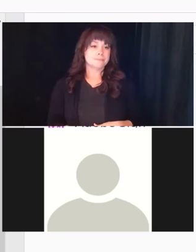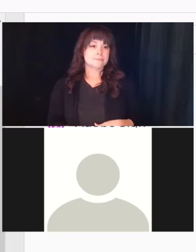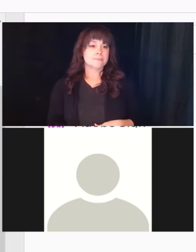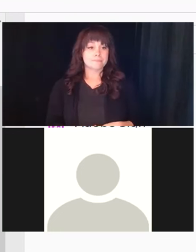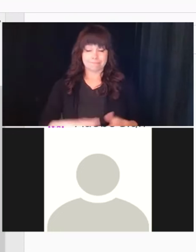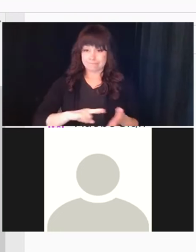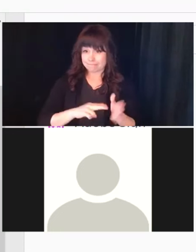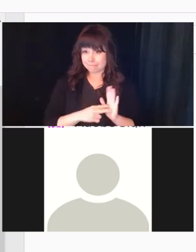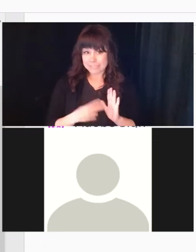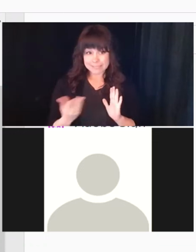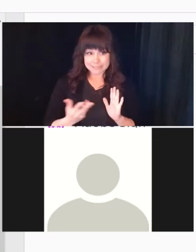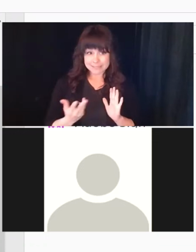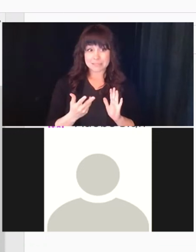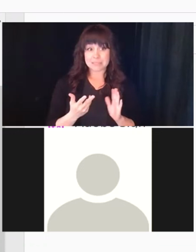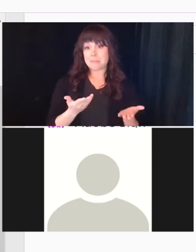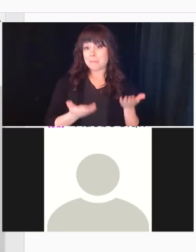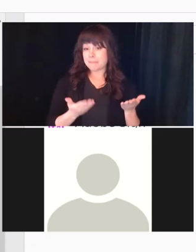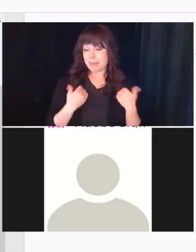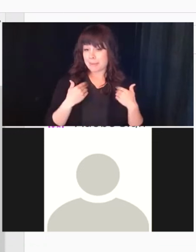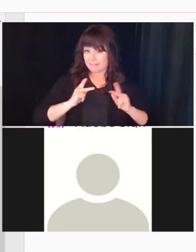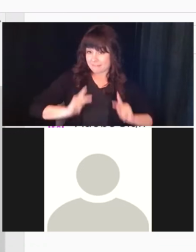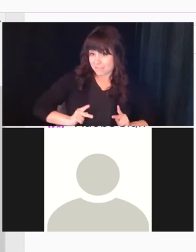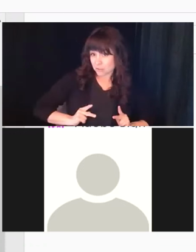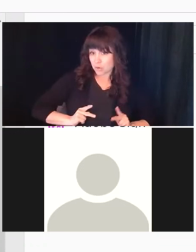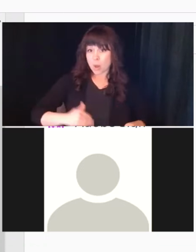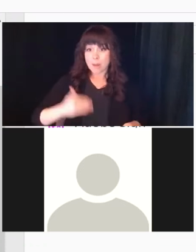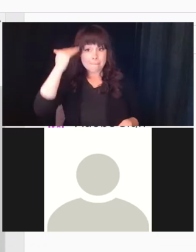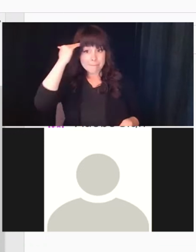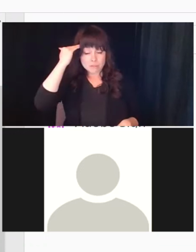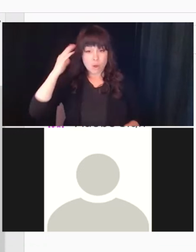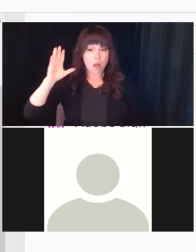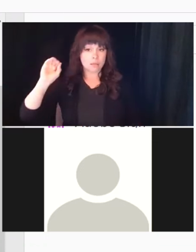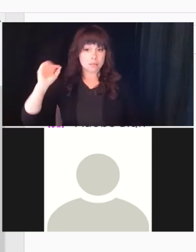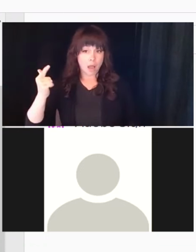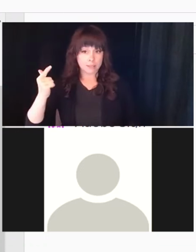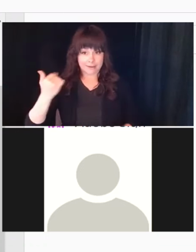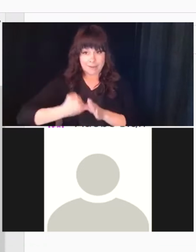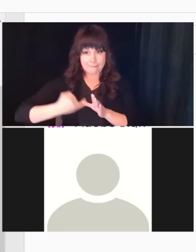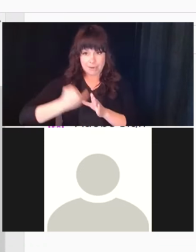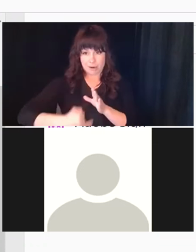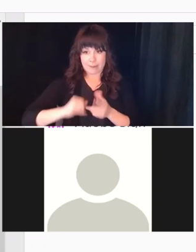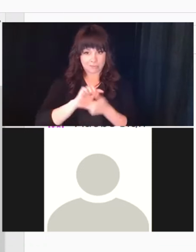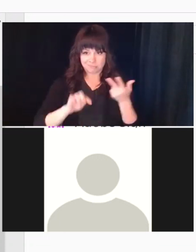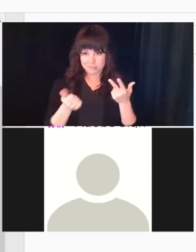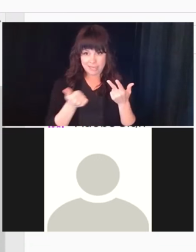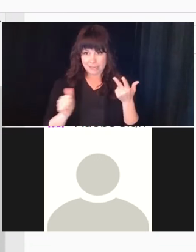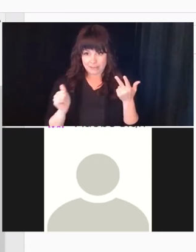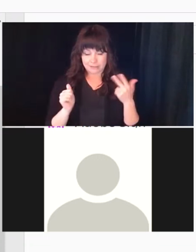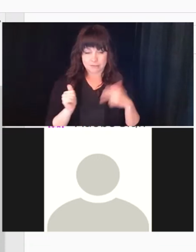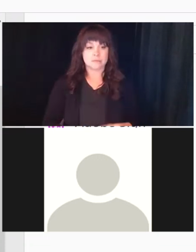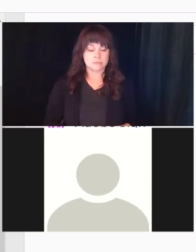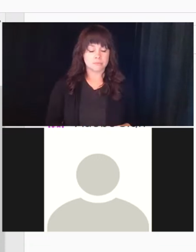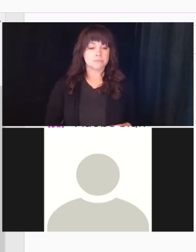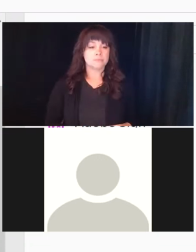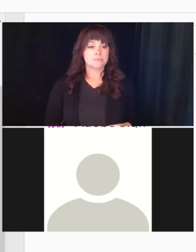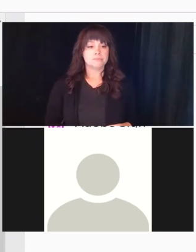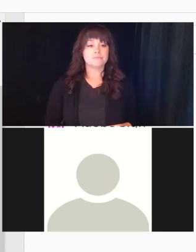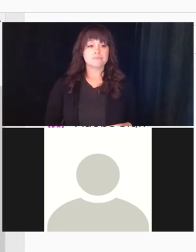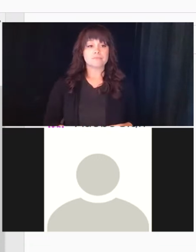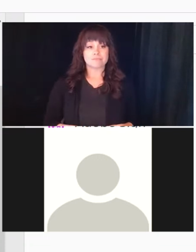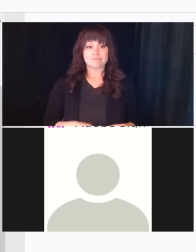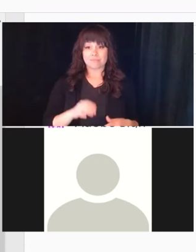a physical, mental, or cognitive impairment that either is expected to last at